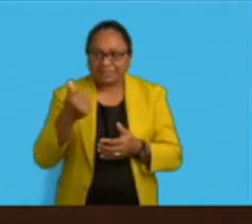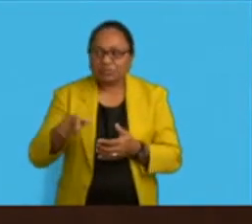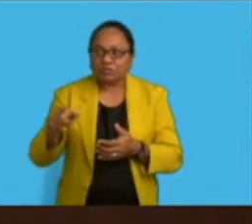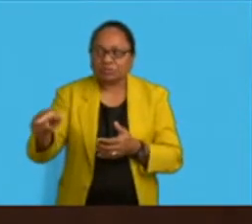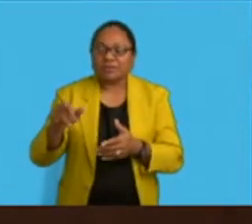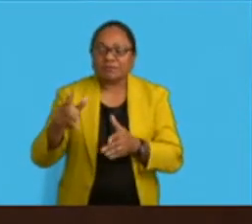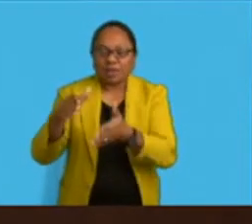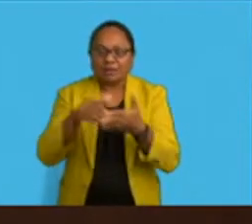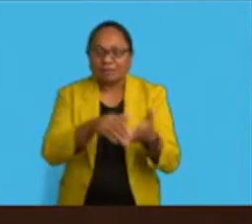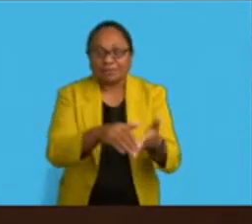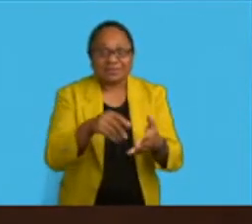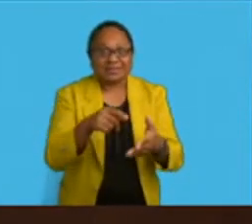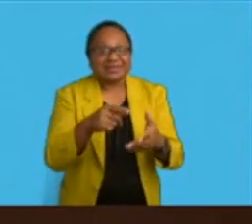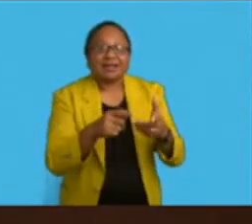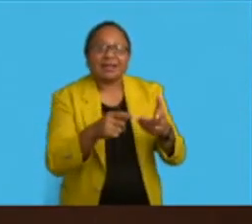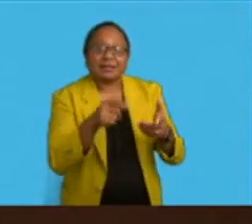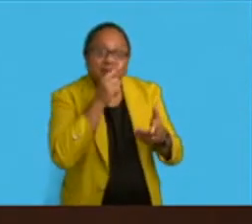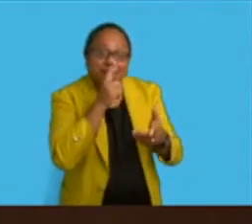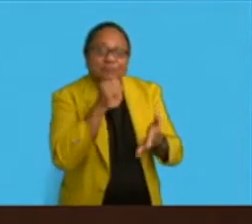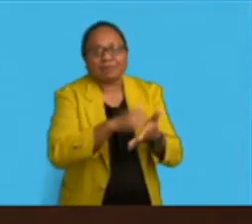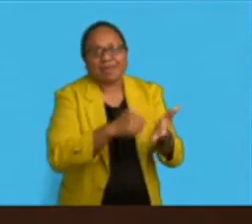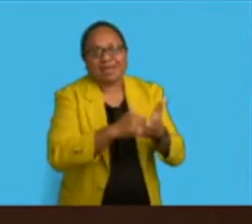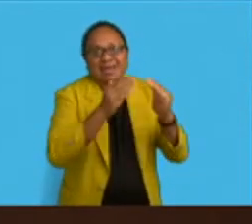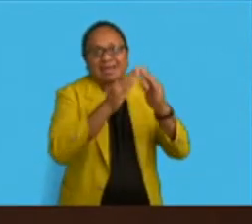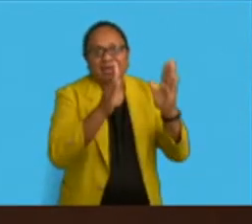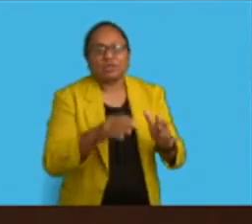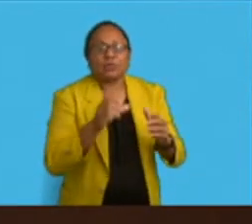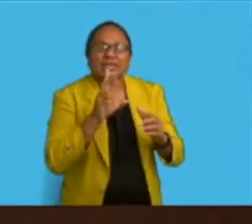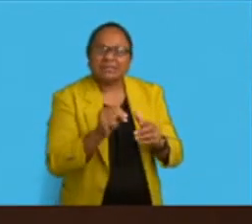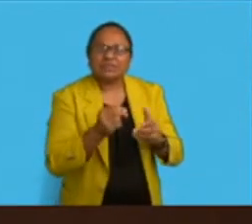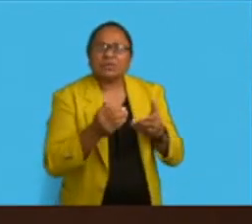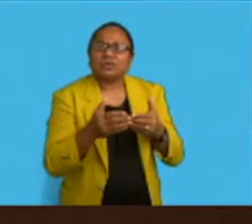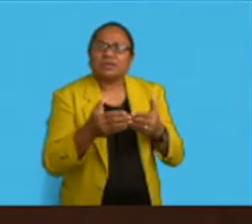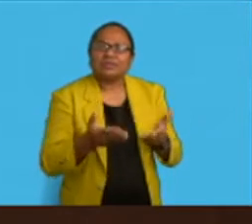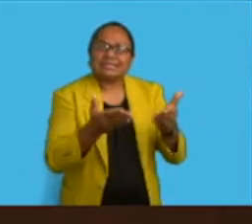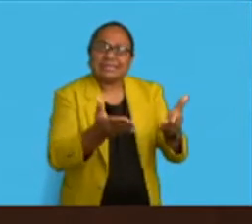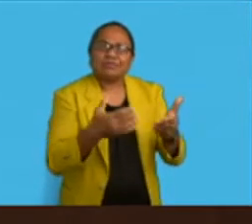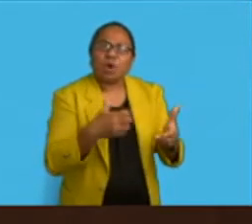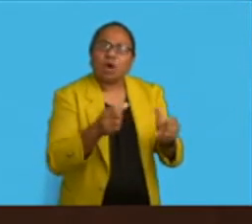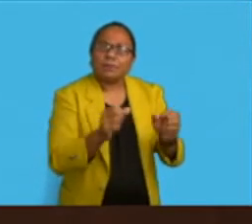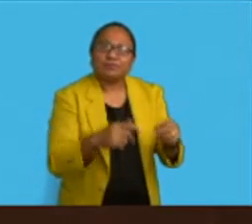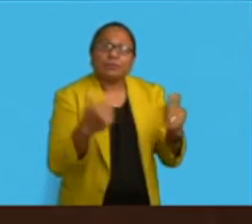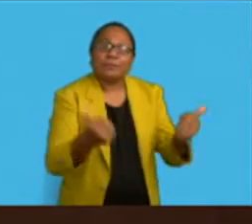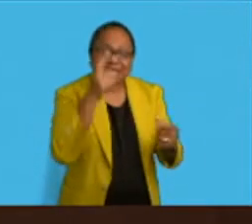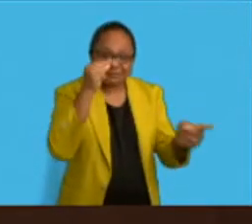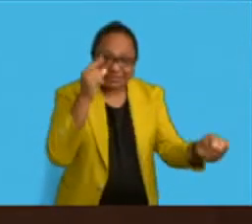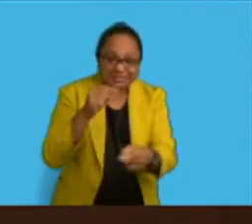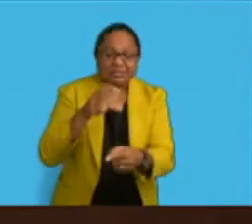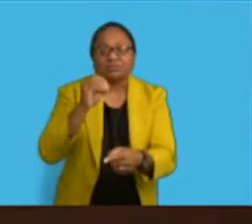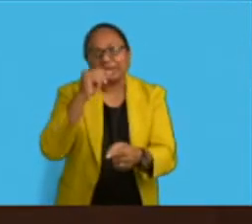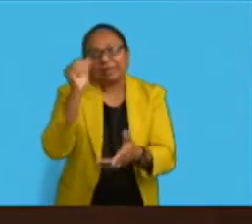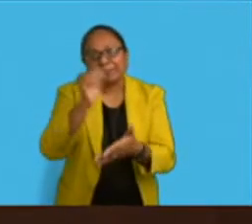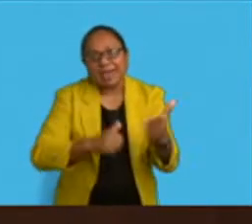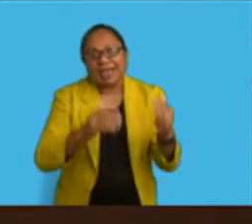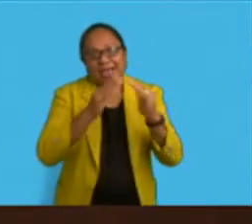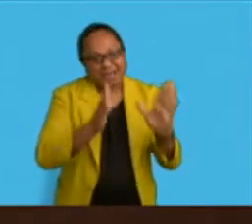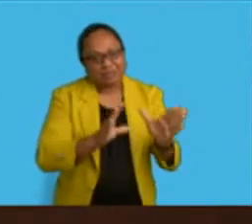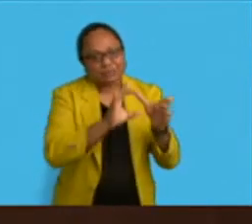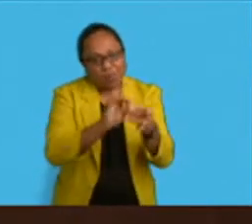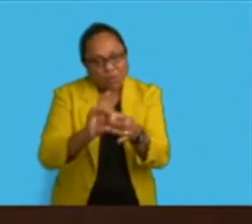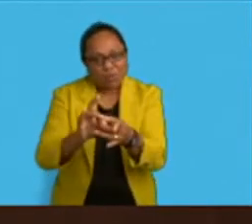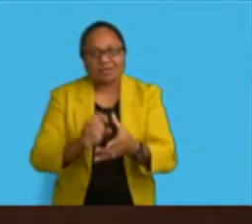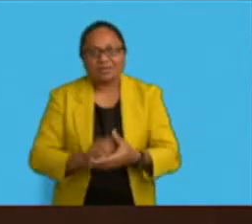social mobility. And we need to open the opportunity for as many Fijians as possible to buy homes that will appreciate and build